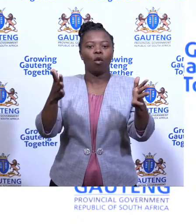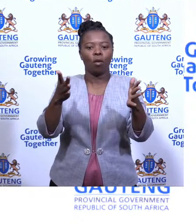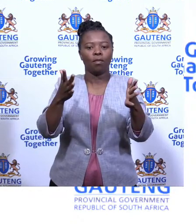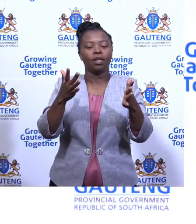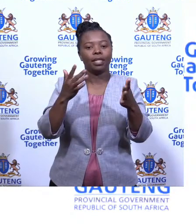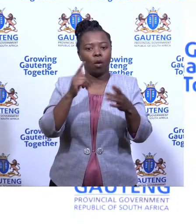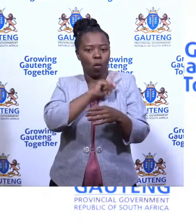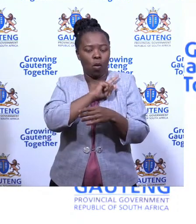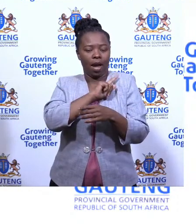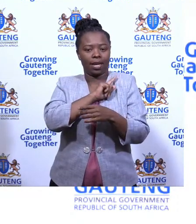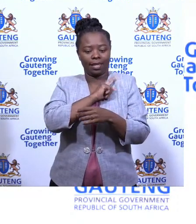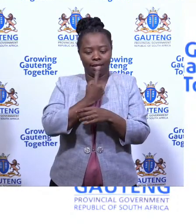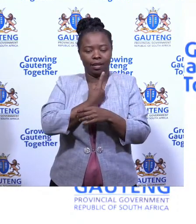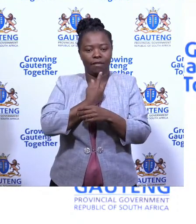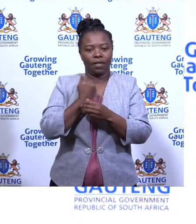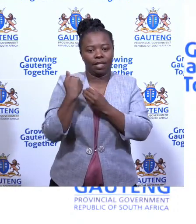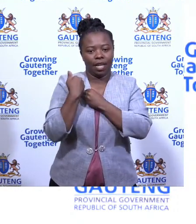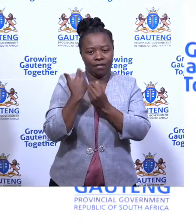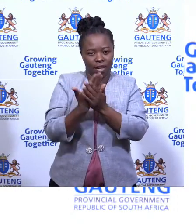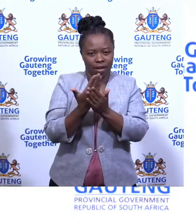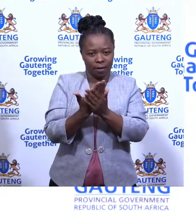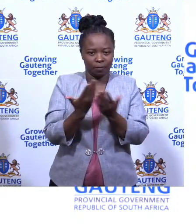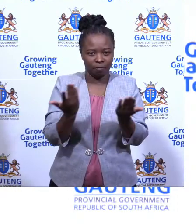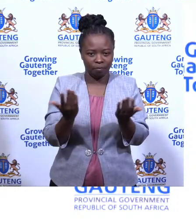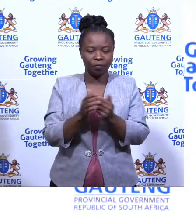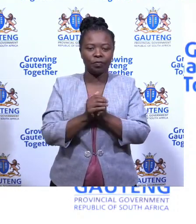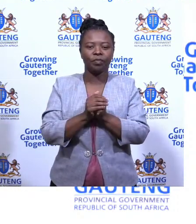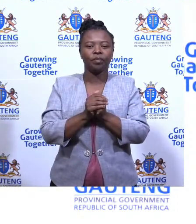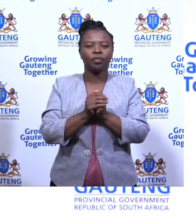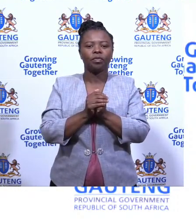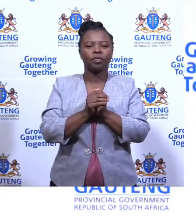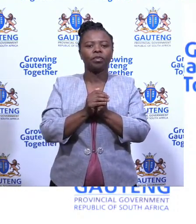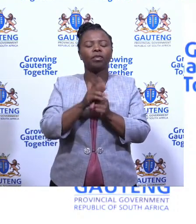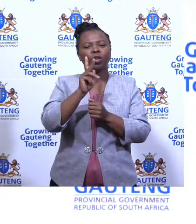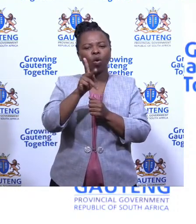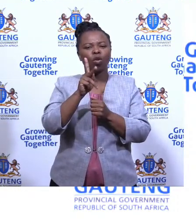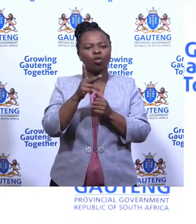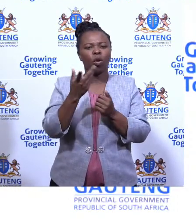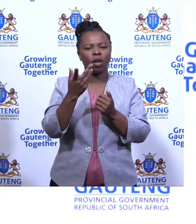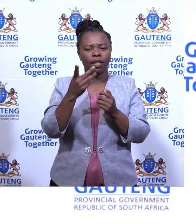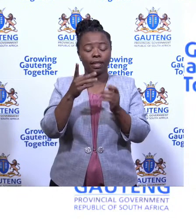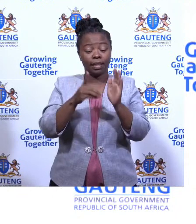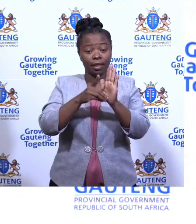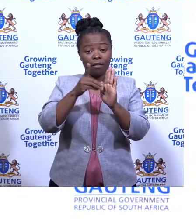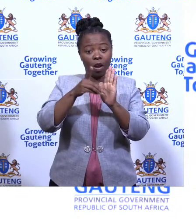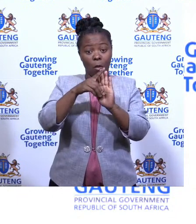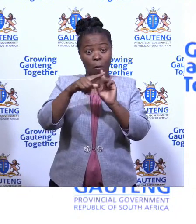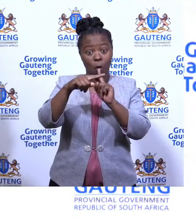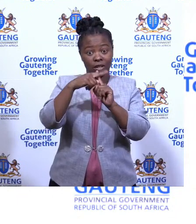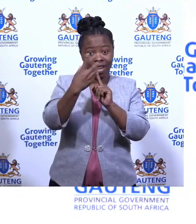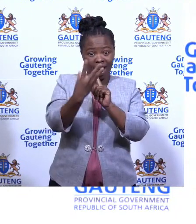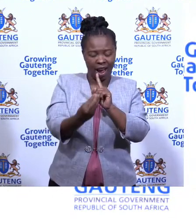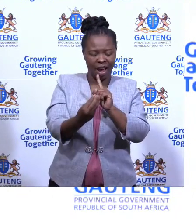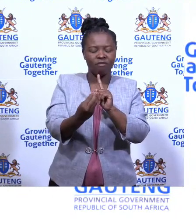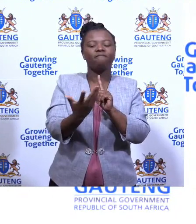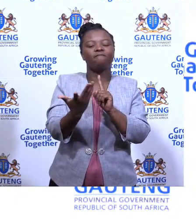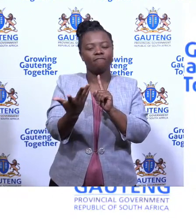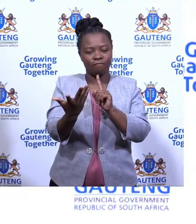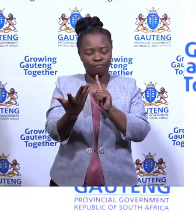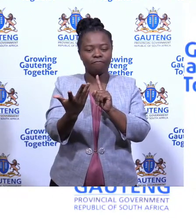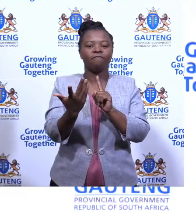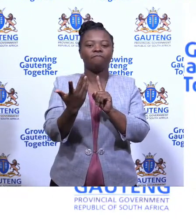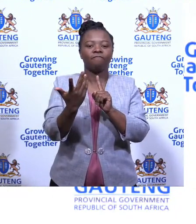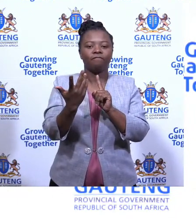extra measures. And also when there are positive developments with regard to